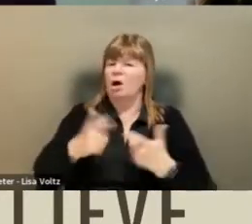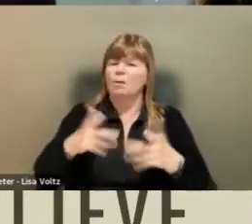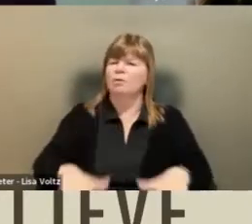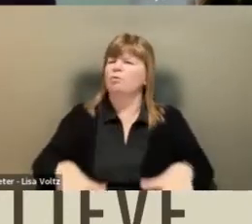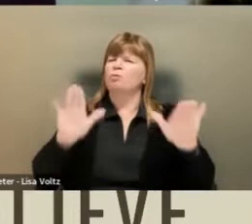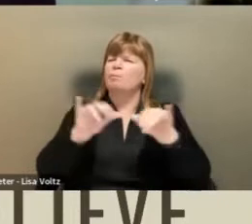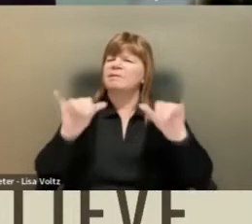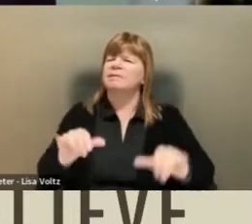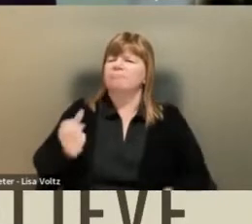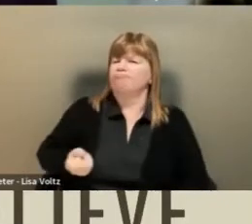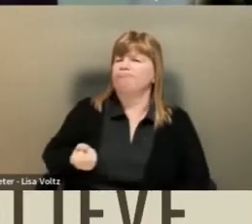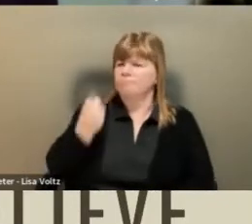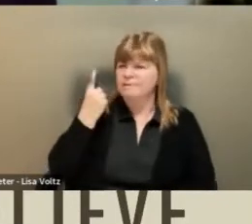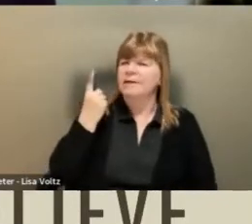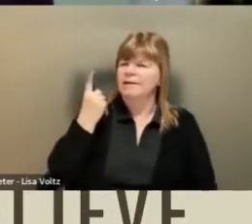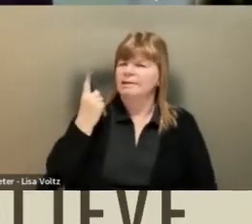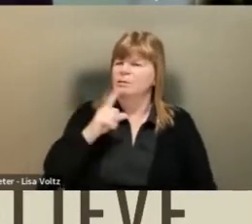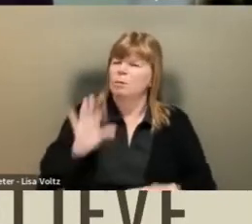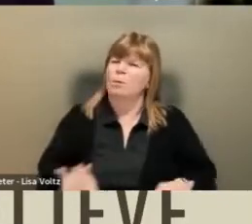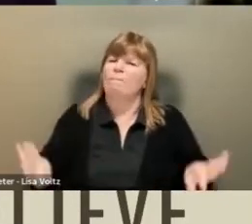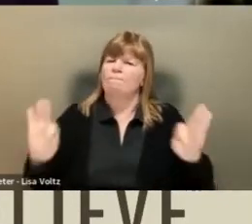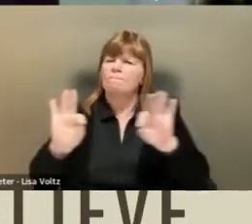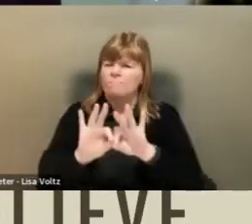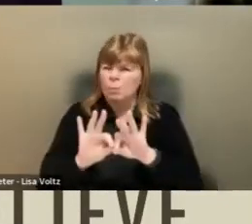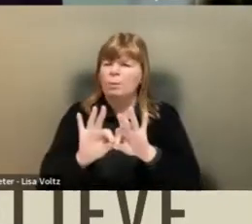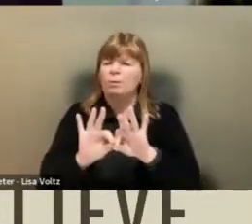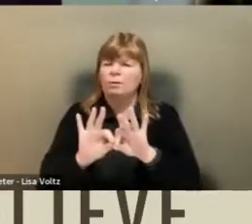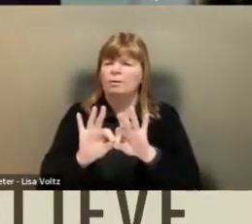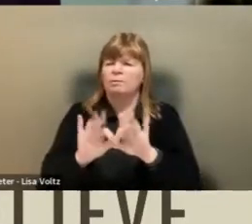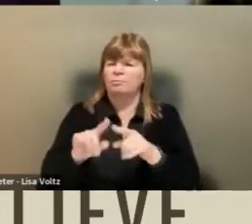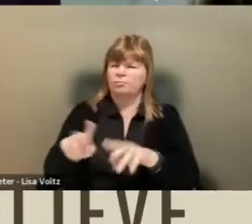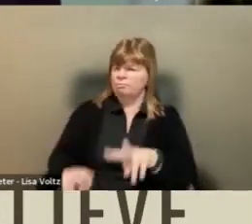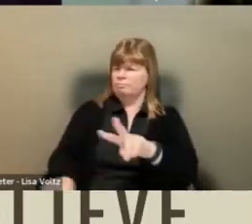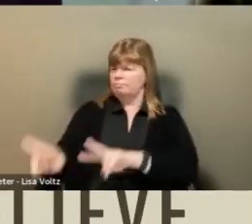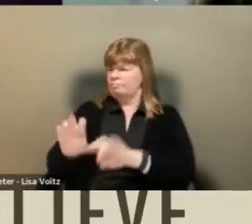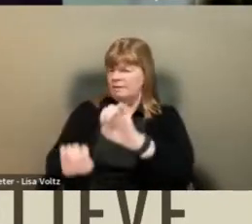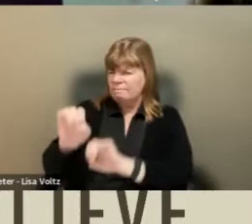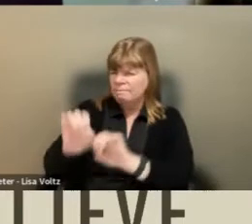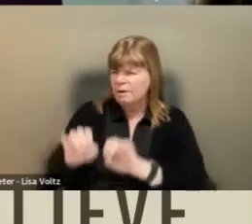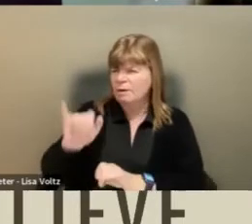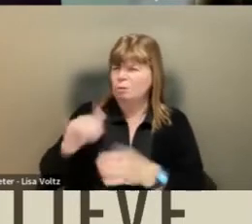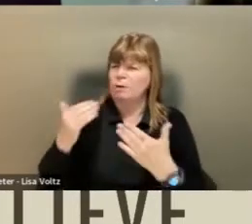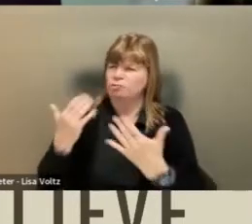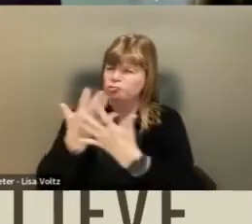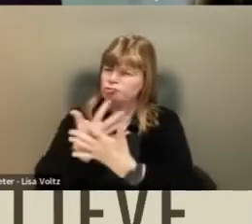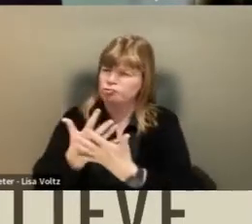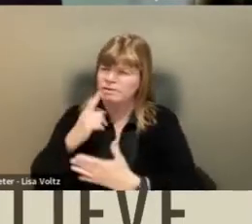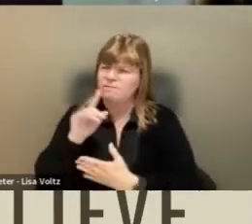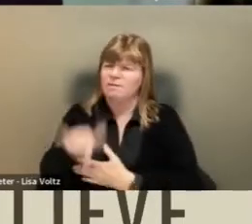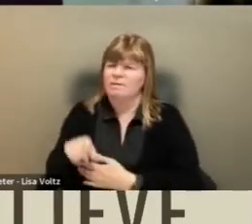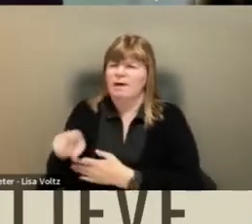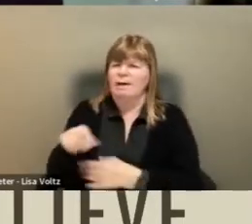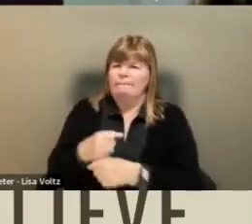system understanding that it was really important to evaluate that and to screen for that so that you could make sure